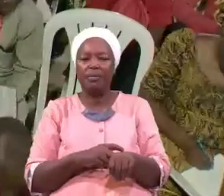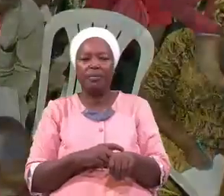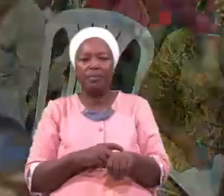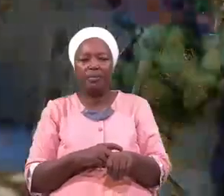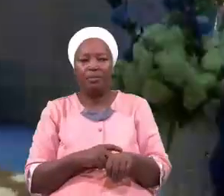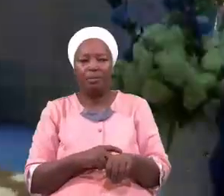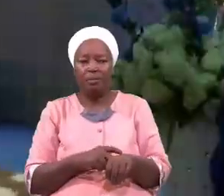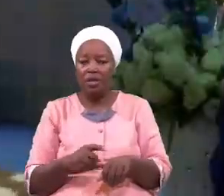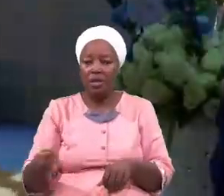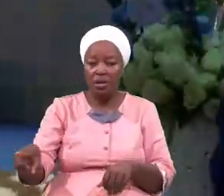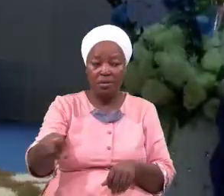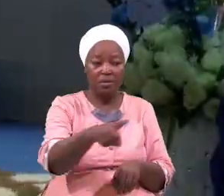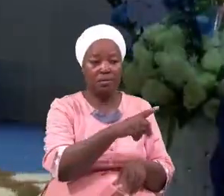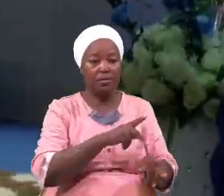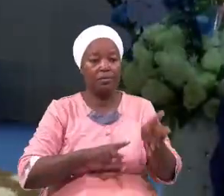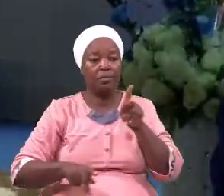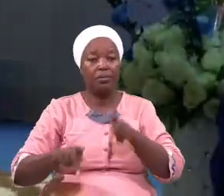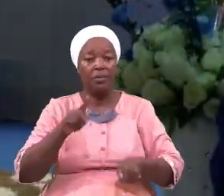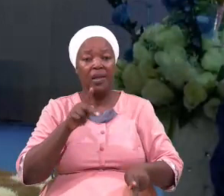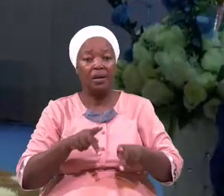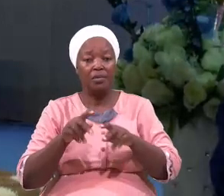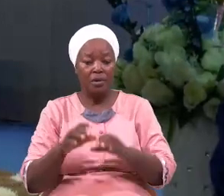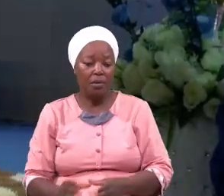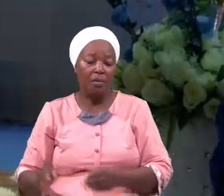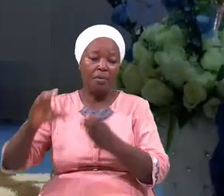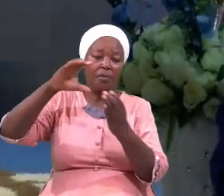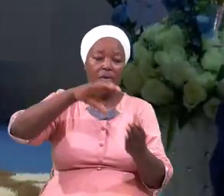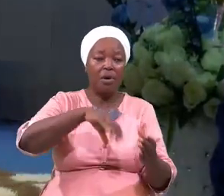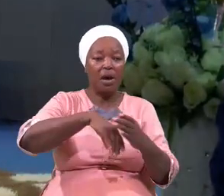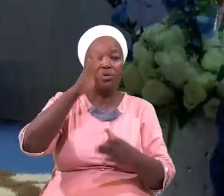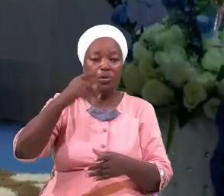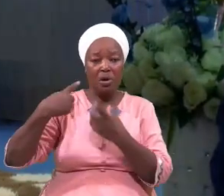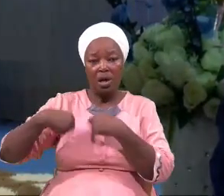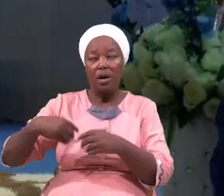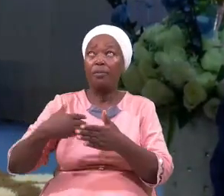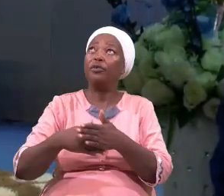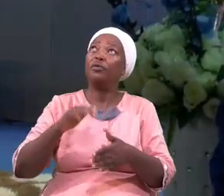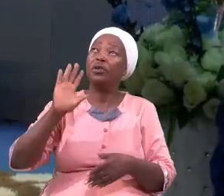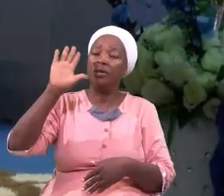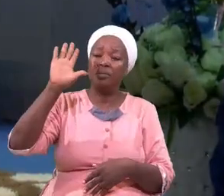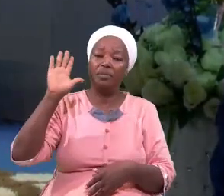Ye people, pour out your heart before him.